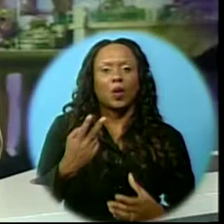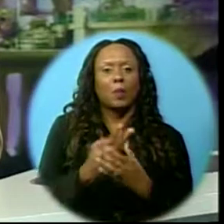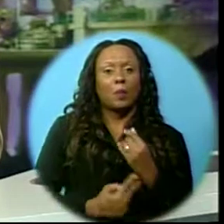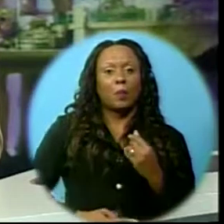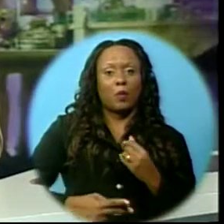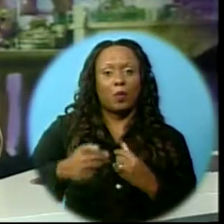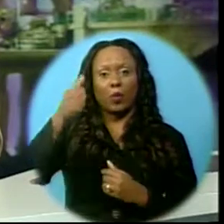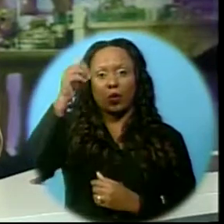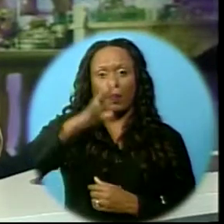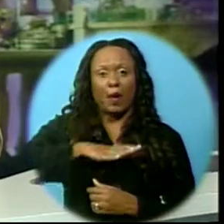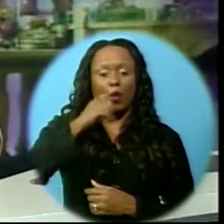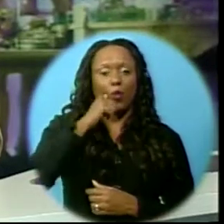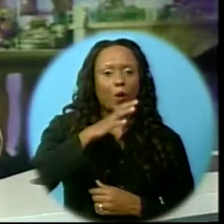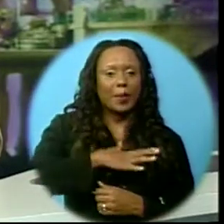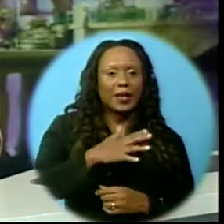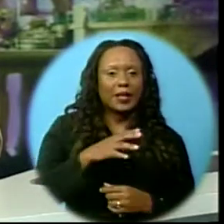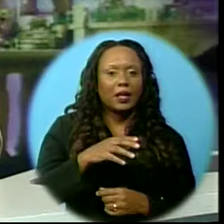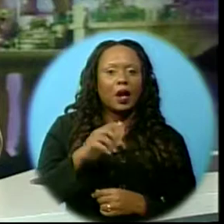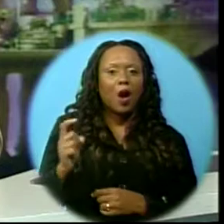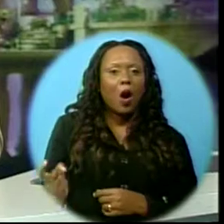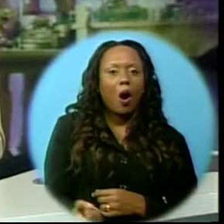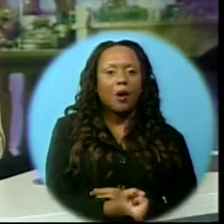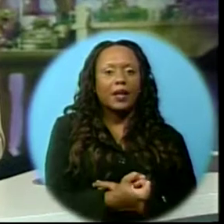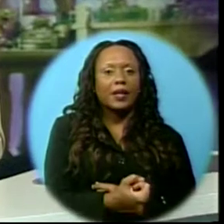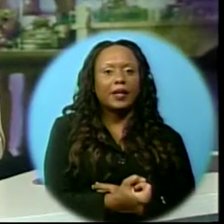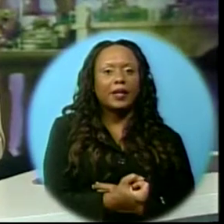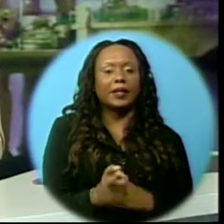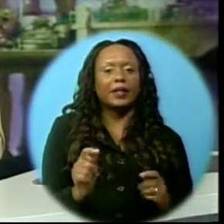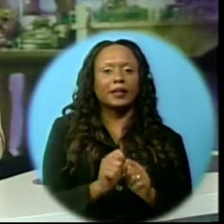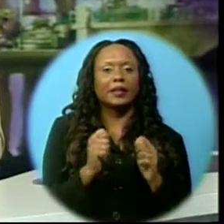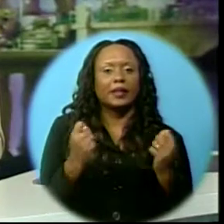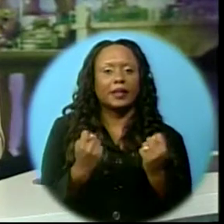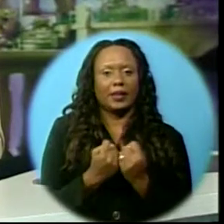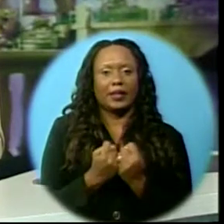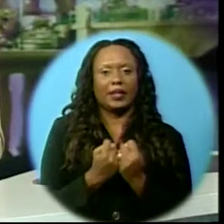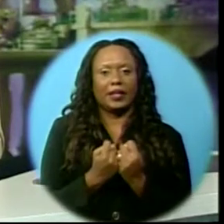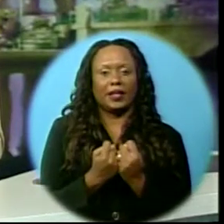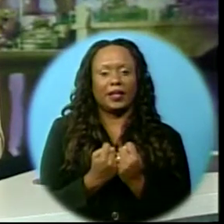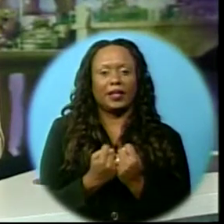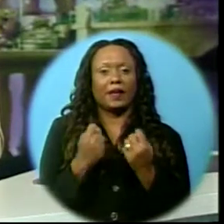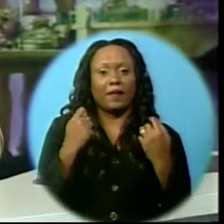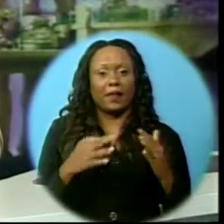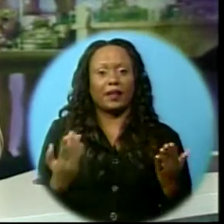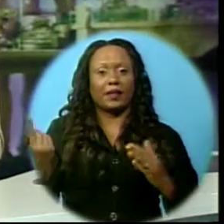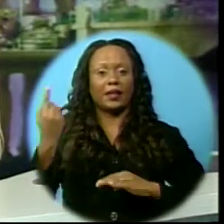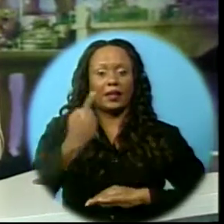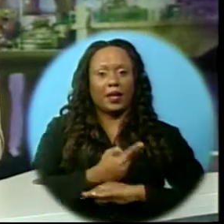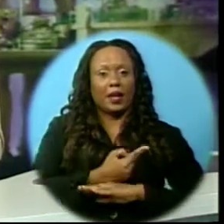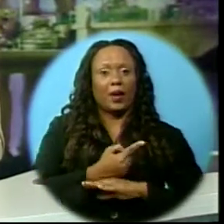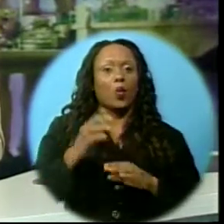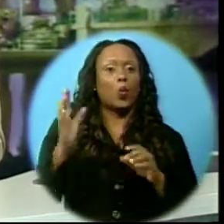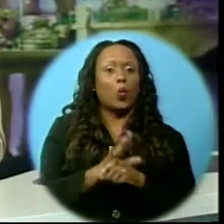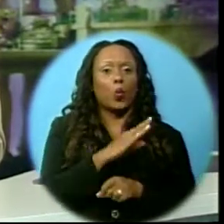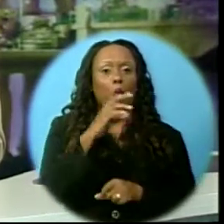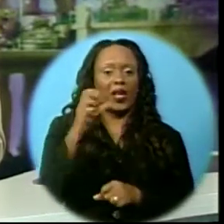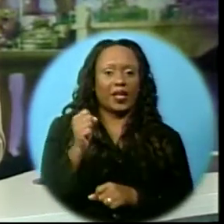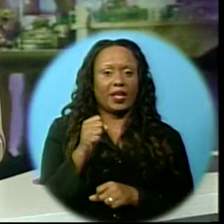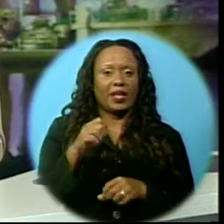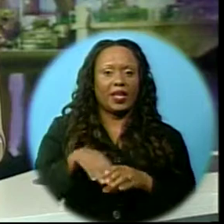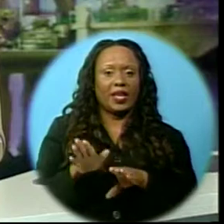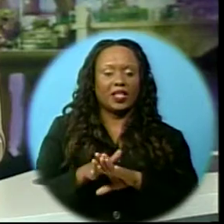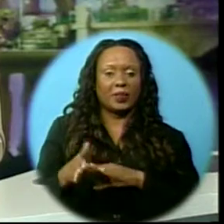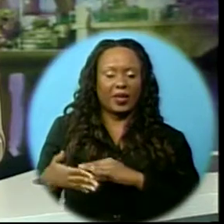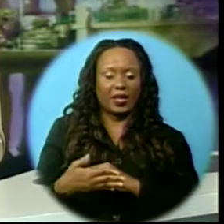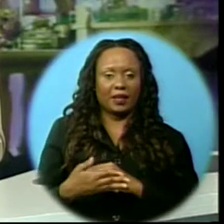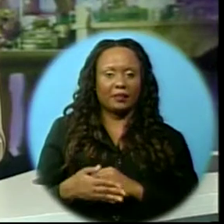Switching sports to hockey, both the Barbados men's and women's teams finished their respective pools on winning notes in first-round